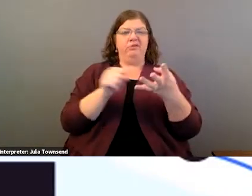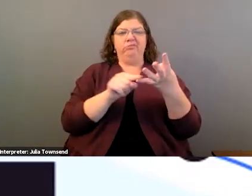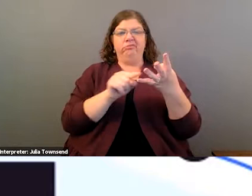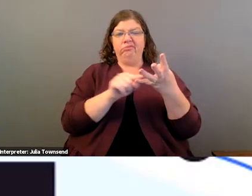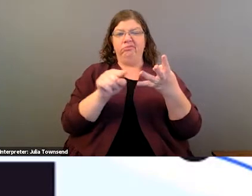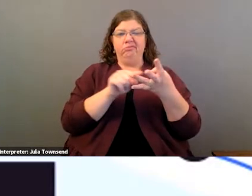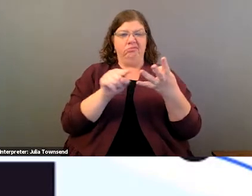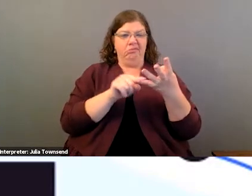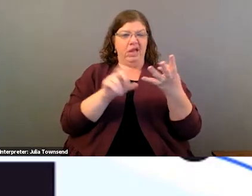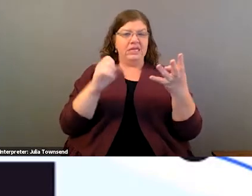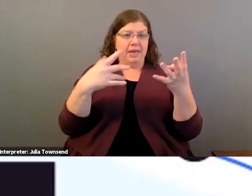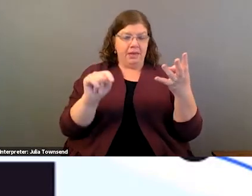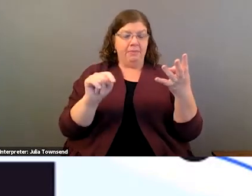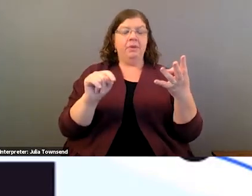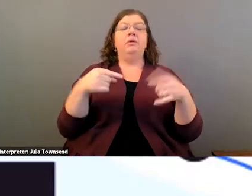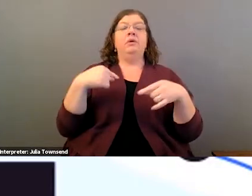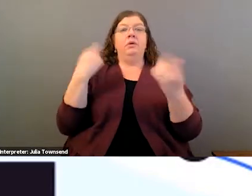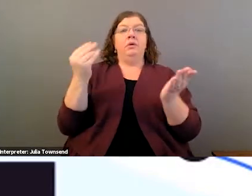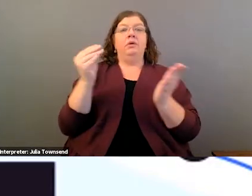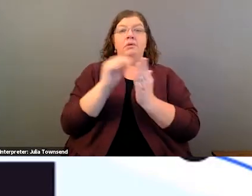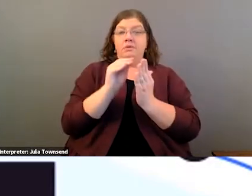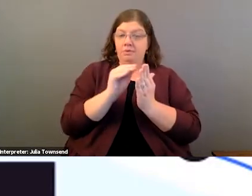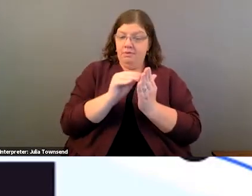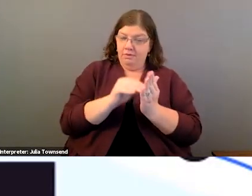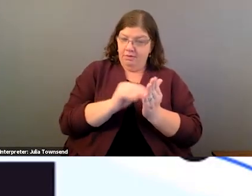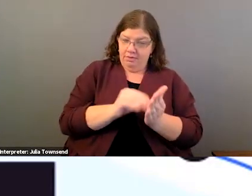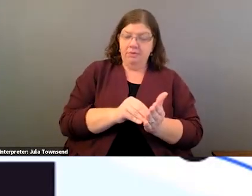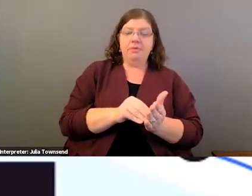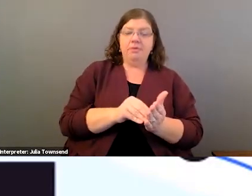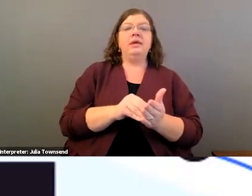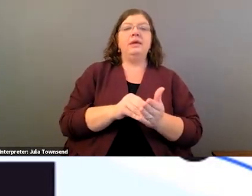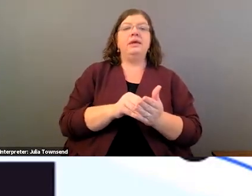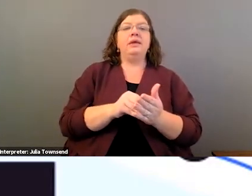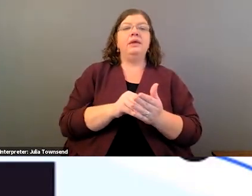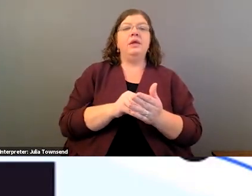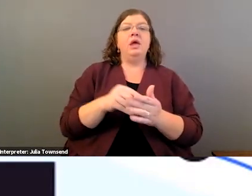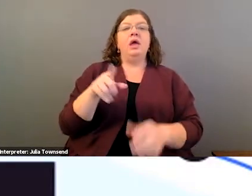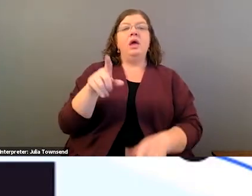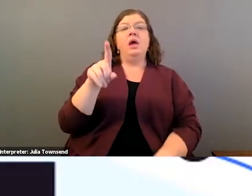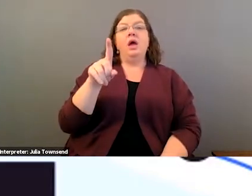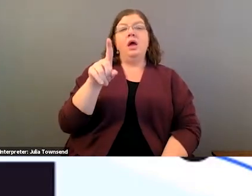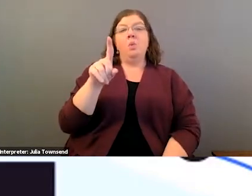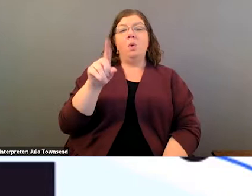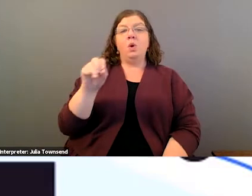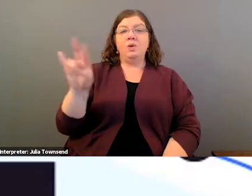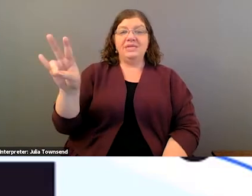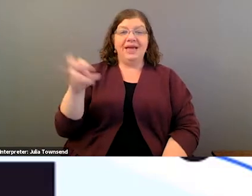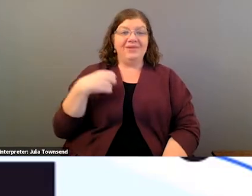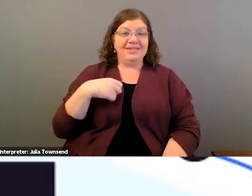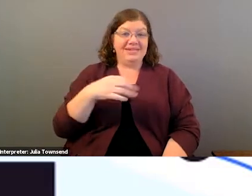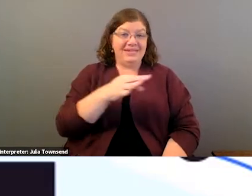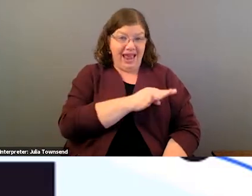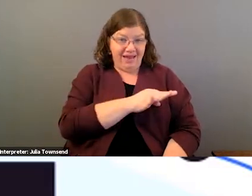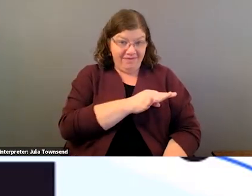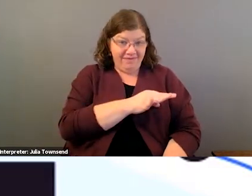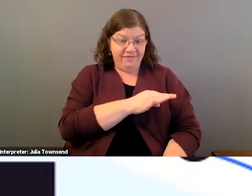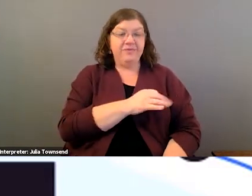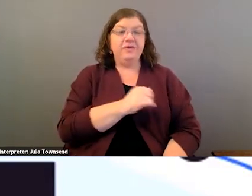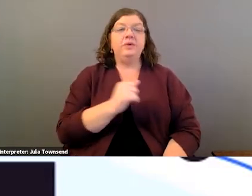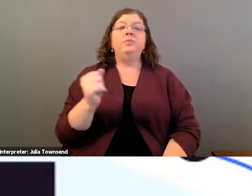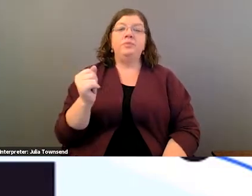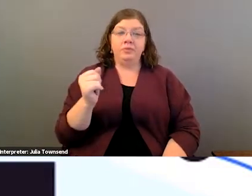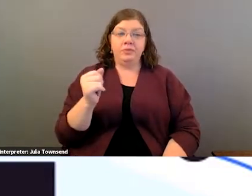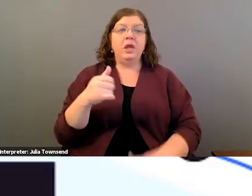keep, are keeping tabs here. 107 staff, we have held steady